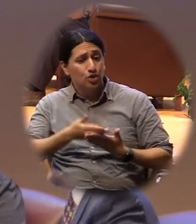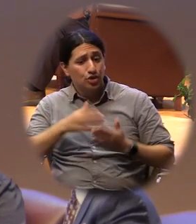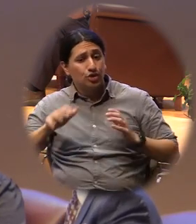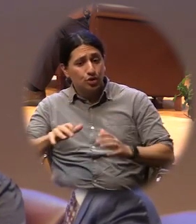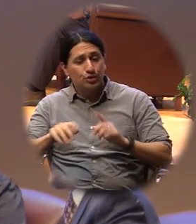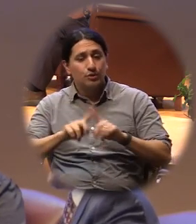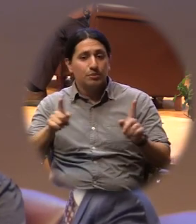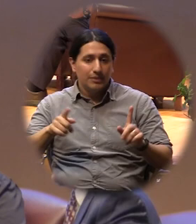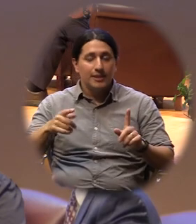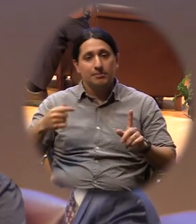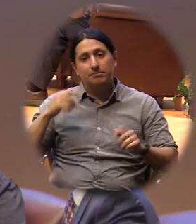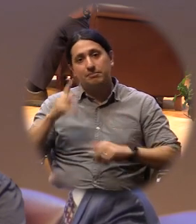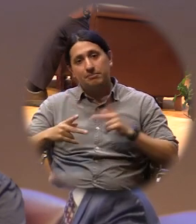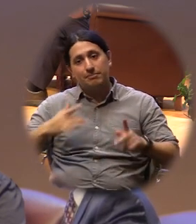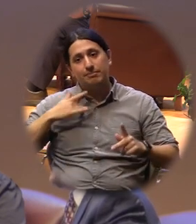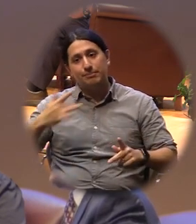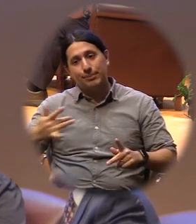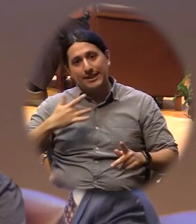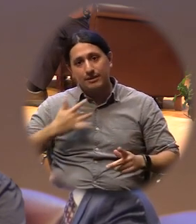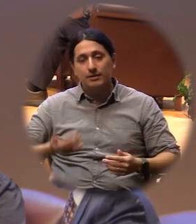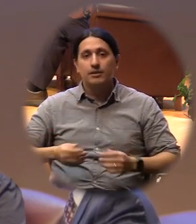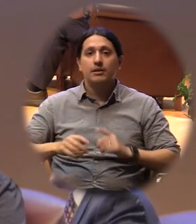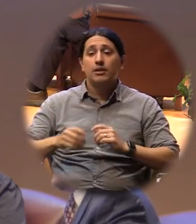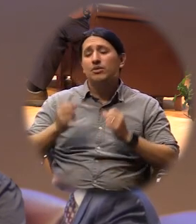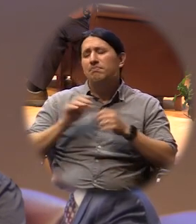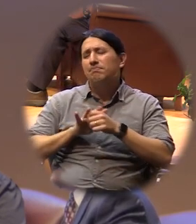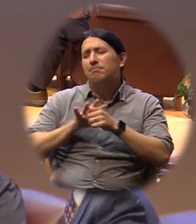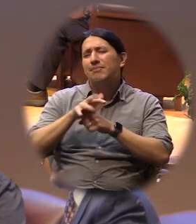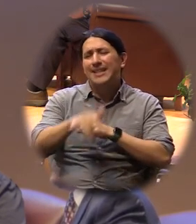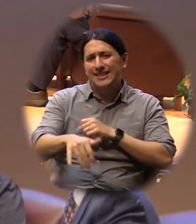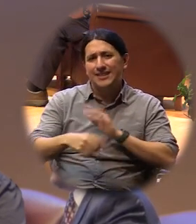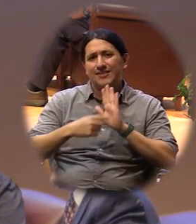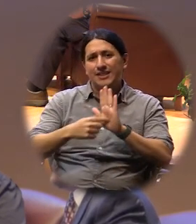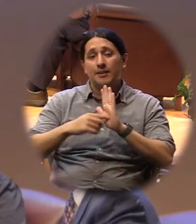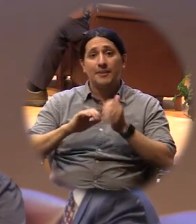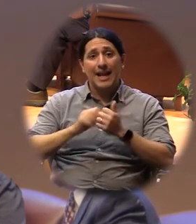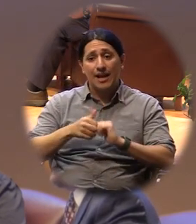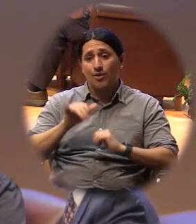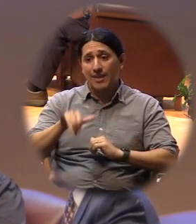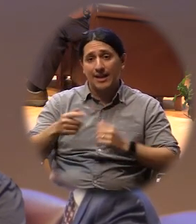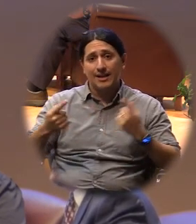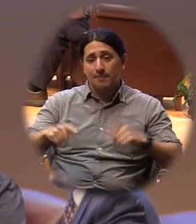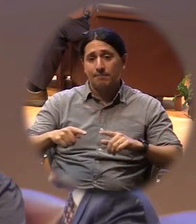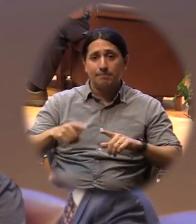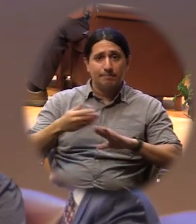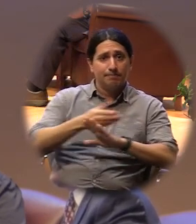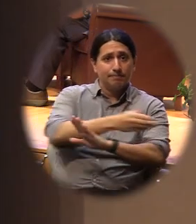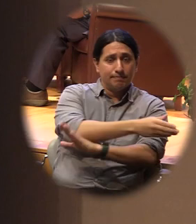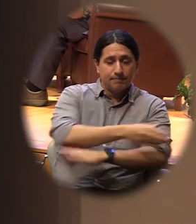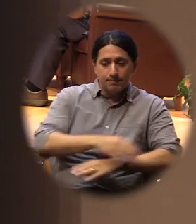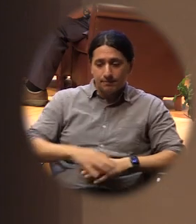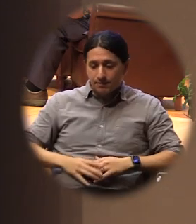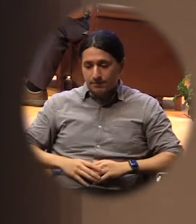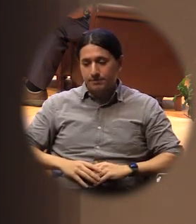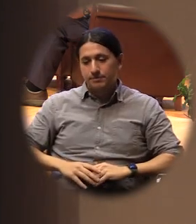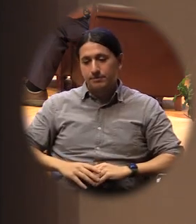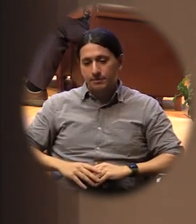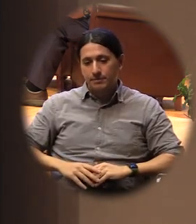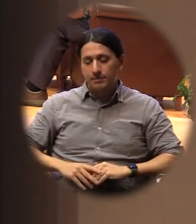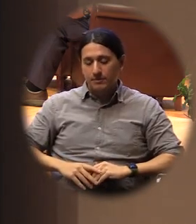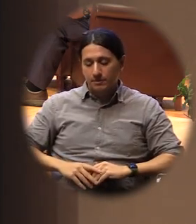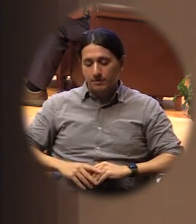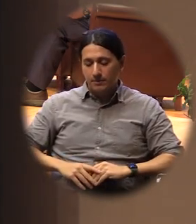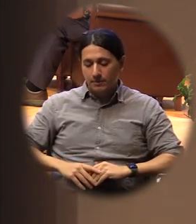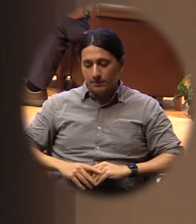of examples of how that peril has carried out. For example, because if